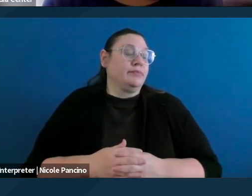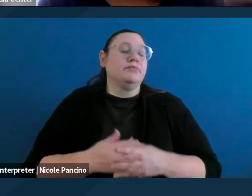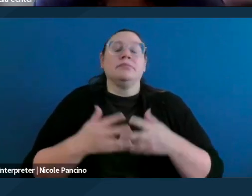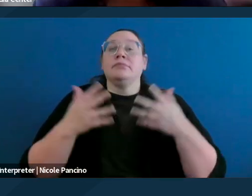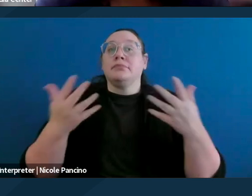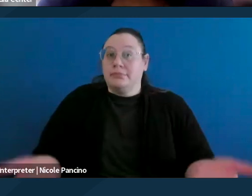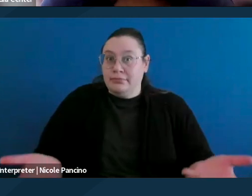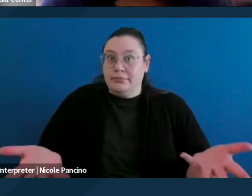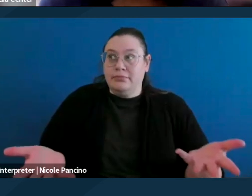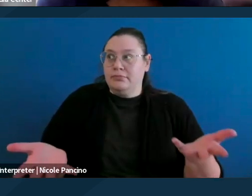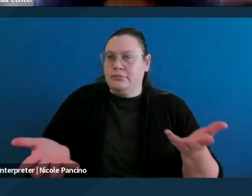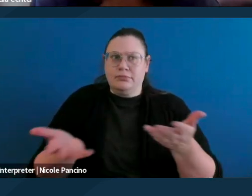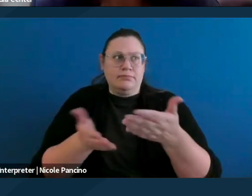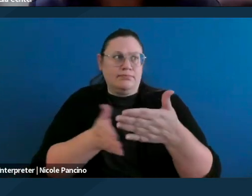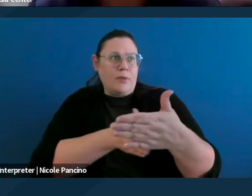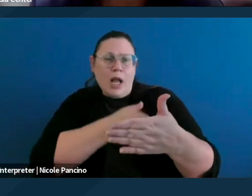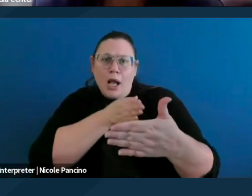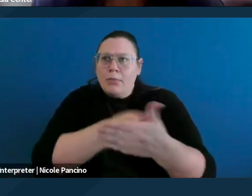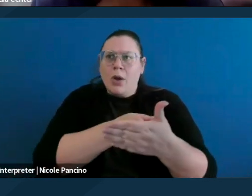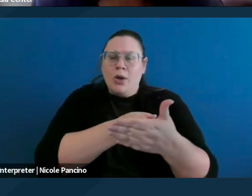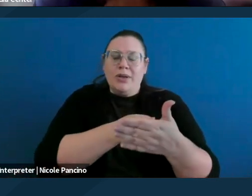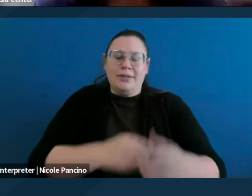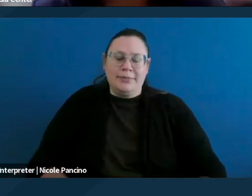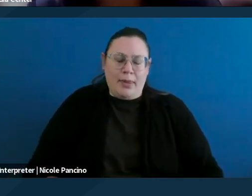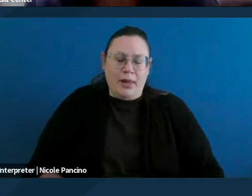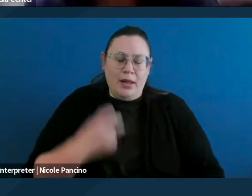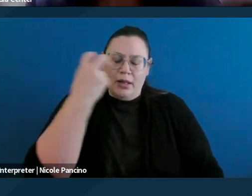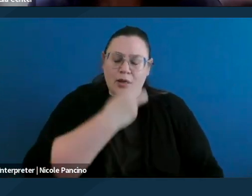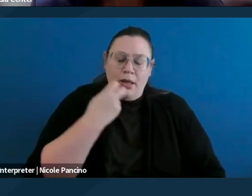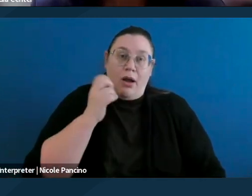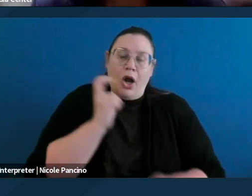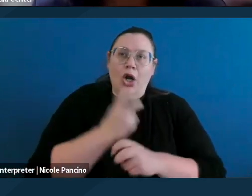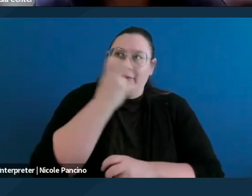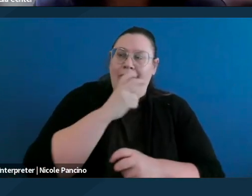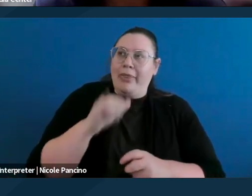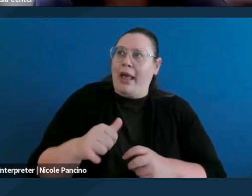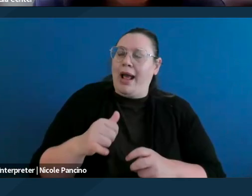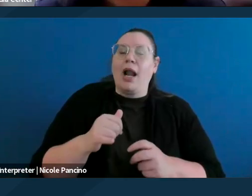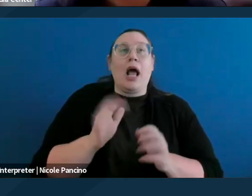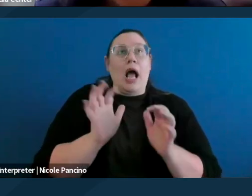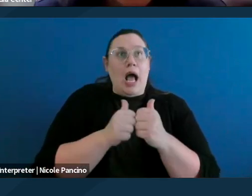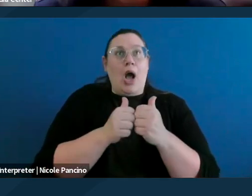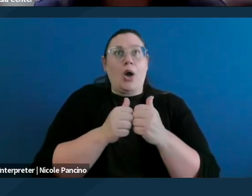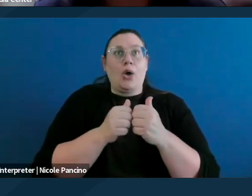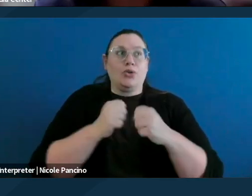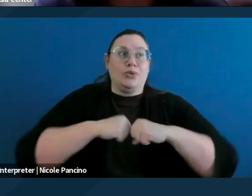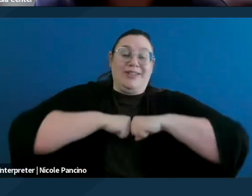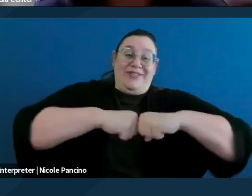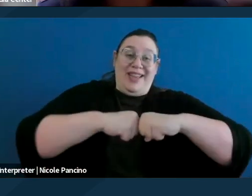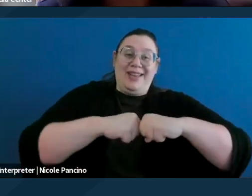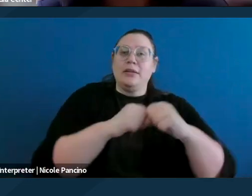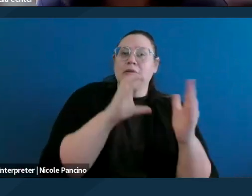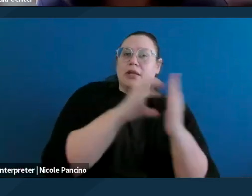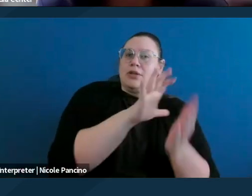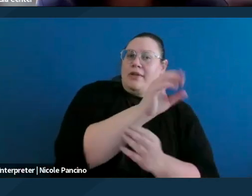Okay, so how to oppose the proposed, this is a tongue twister, how to defend Section 503 and